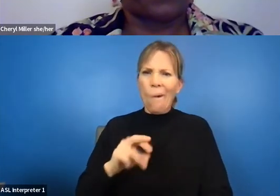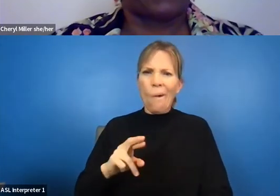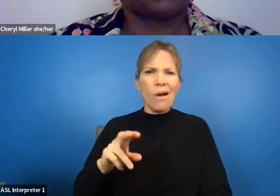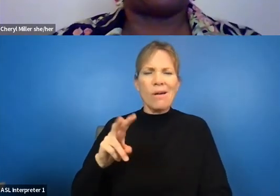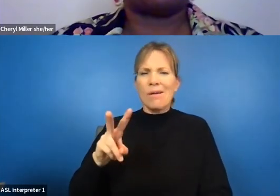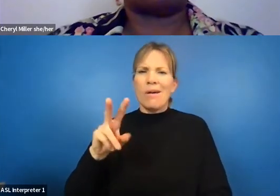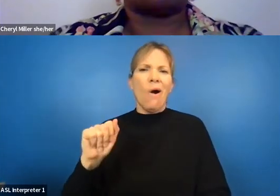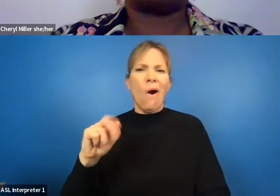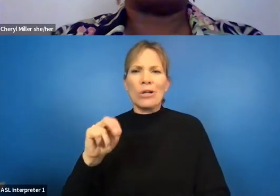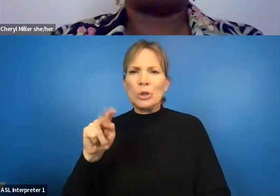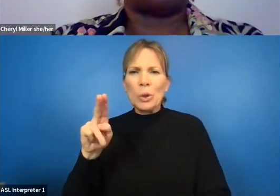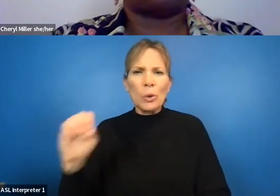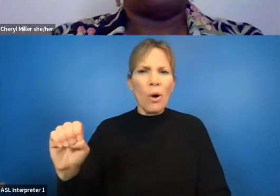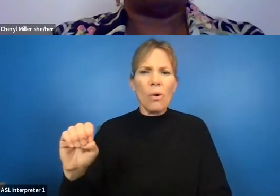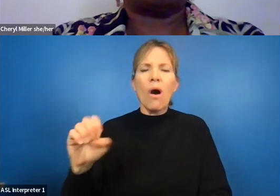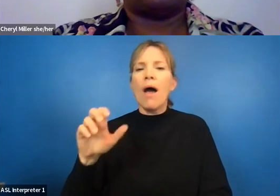sent me an